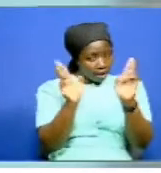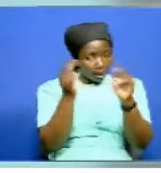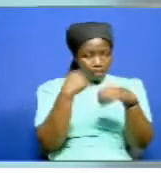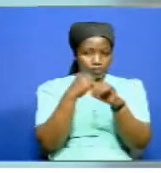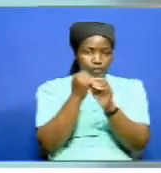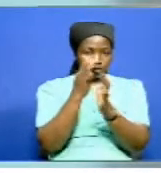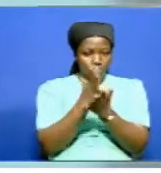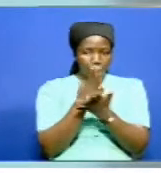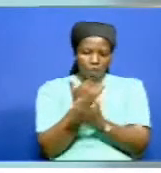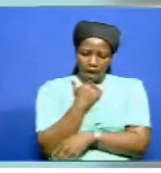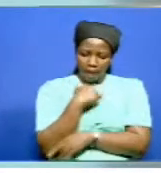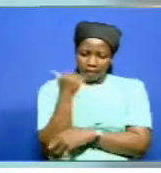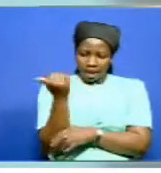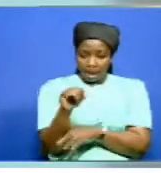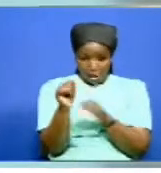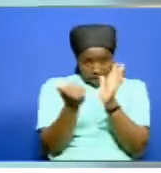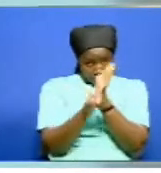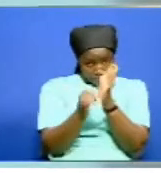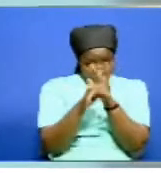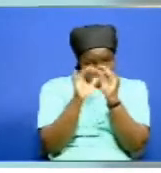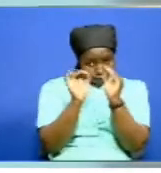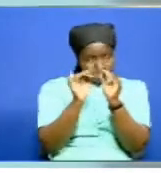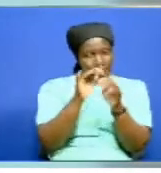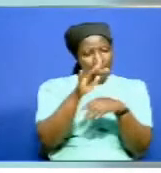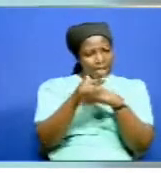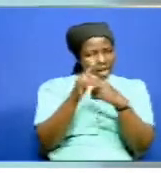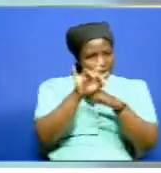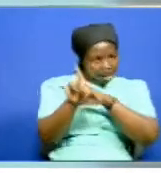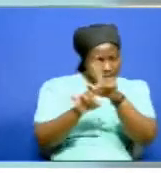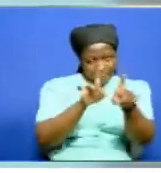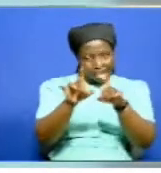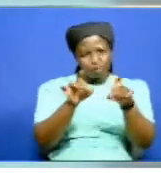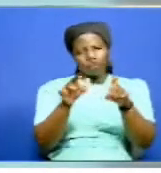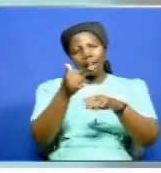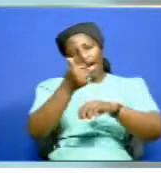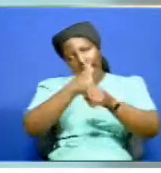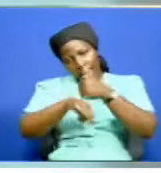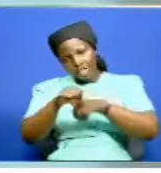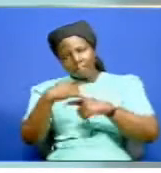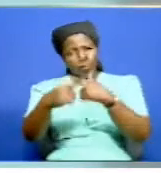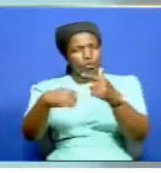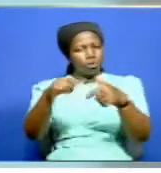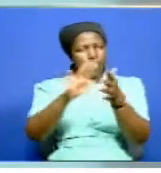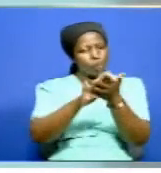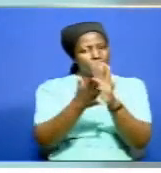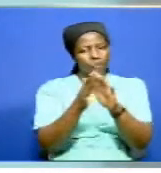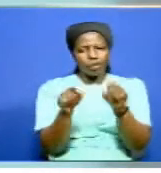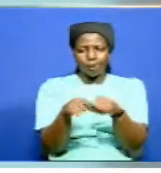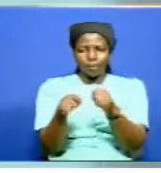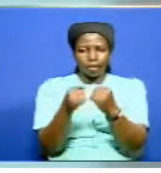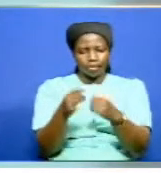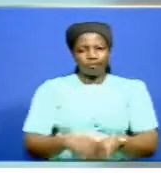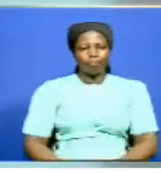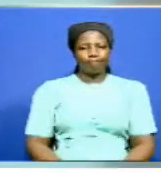there is no disruption and that exam activities will go on uninterrupted.